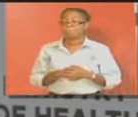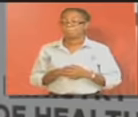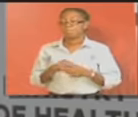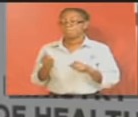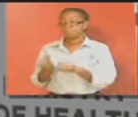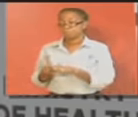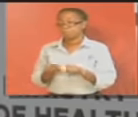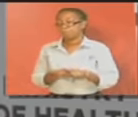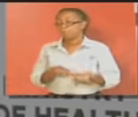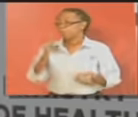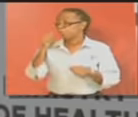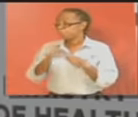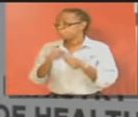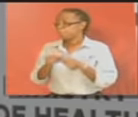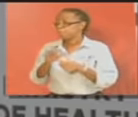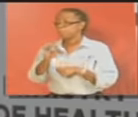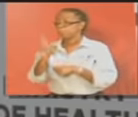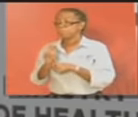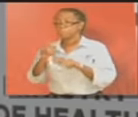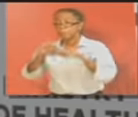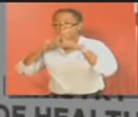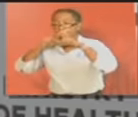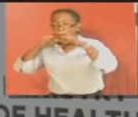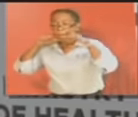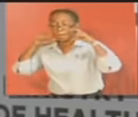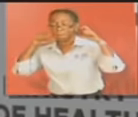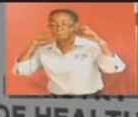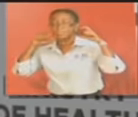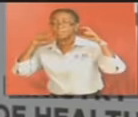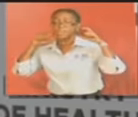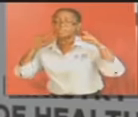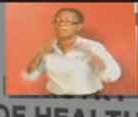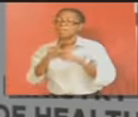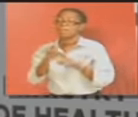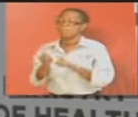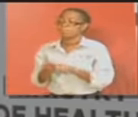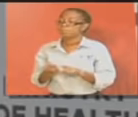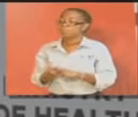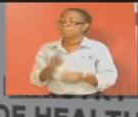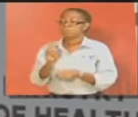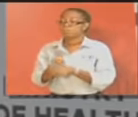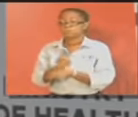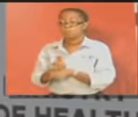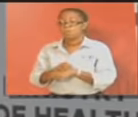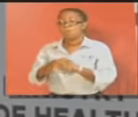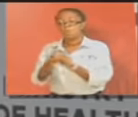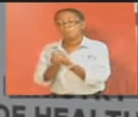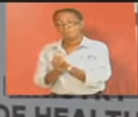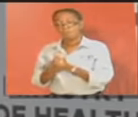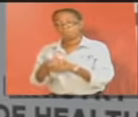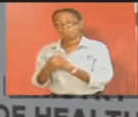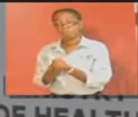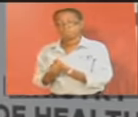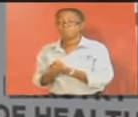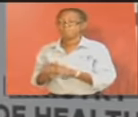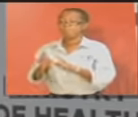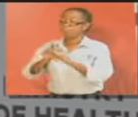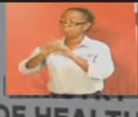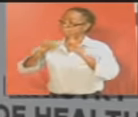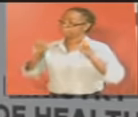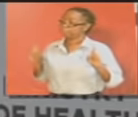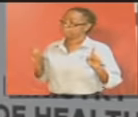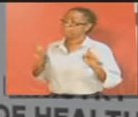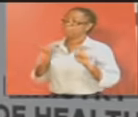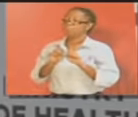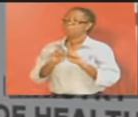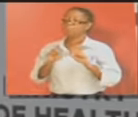crowding and clustering of individuals, all of these things are the strategies that are going to help us reduce the risk of transmission at this